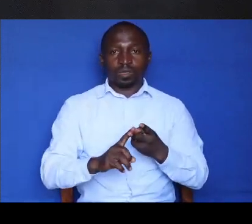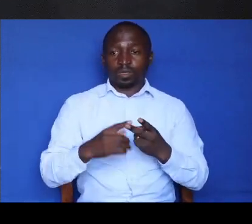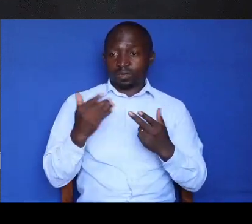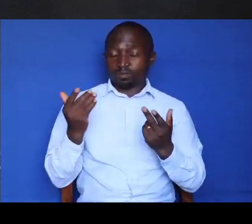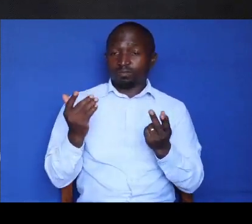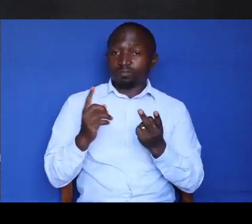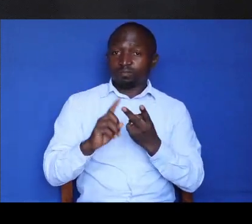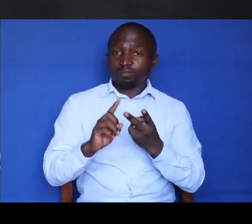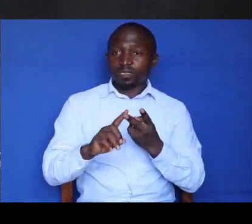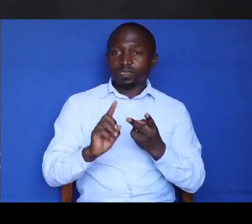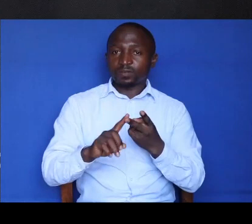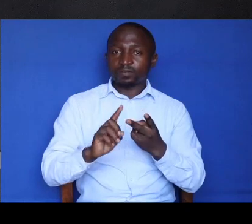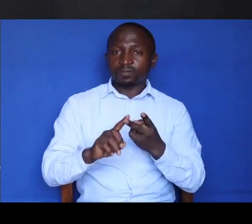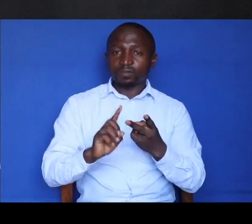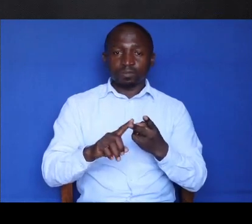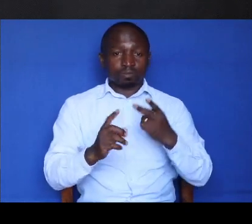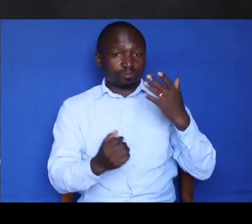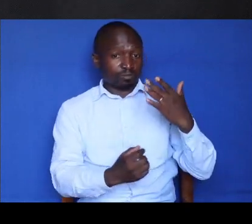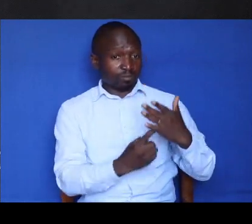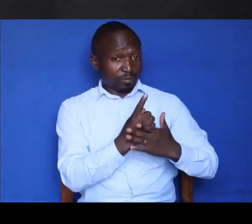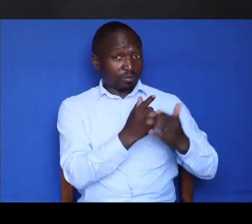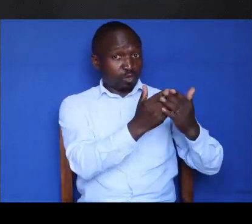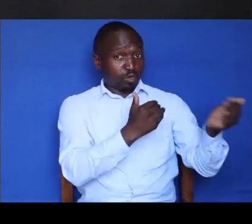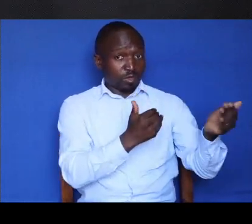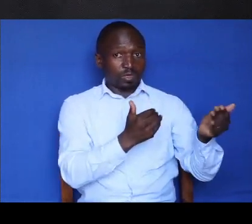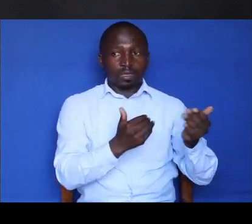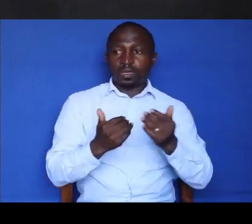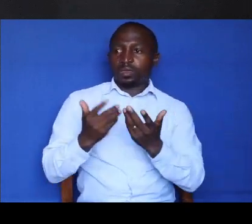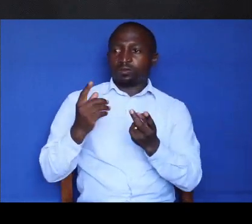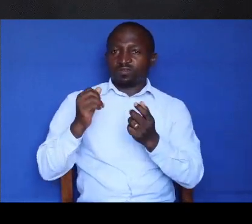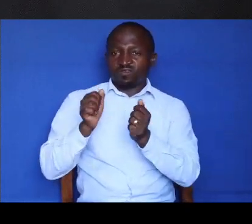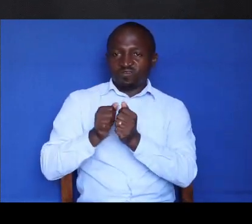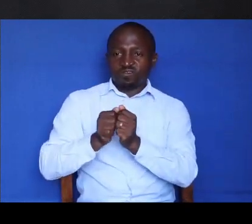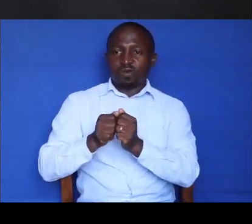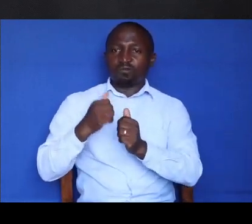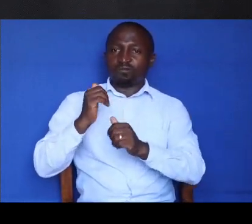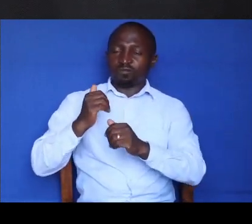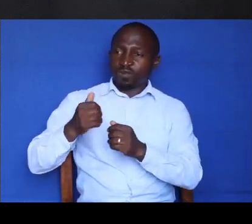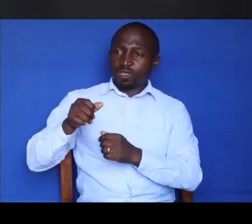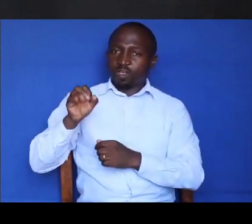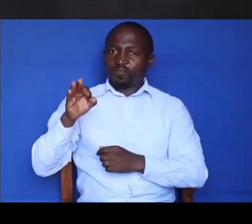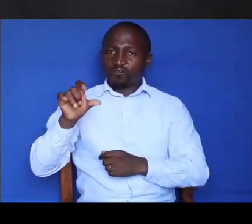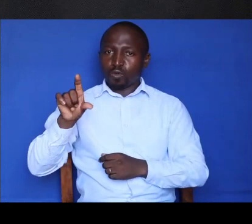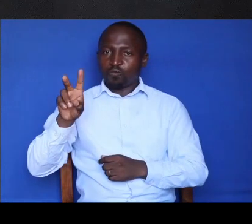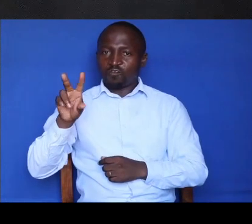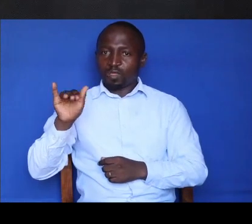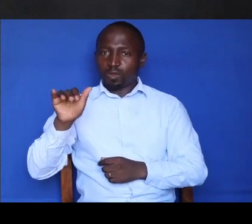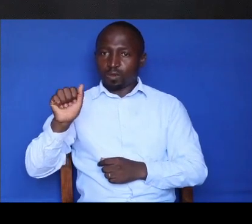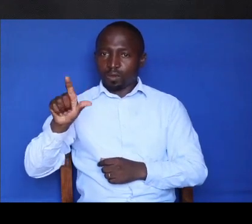produced by fluvial phenomena of river